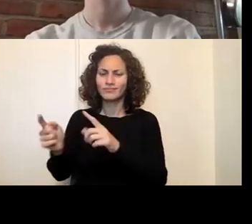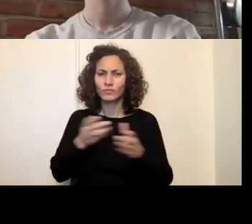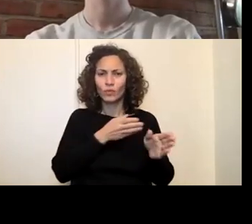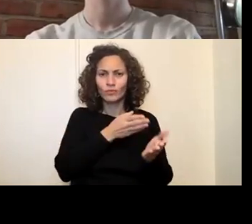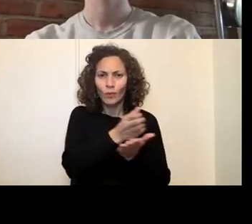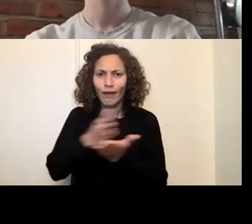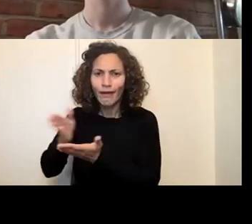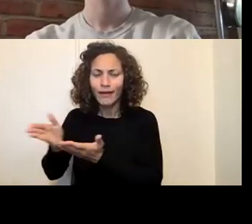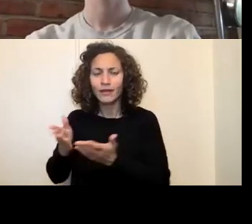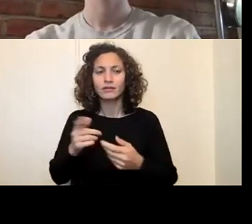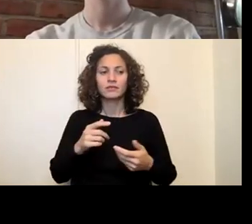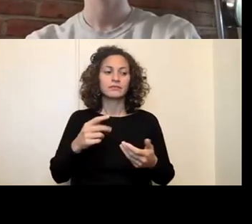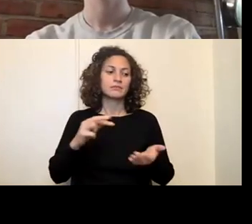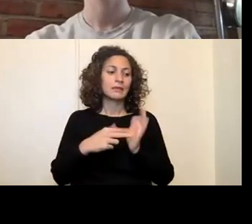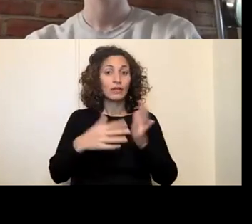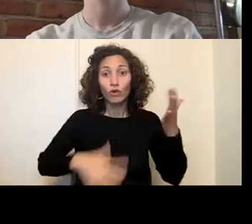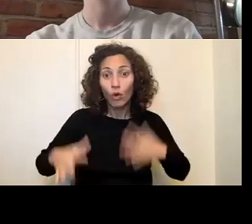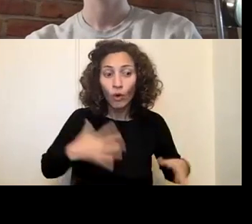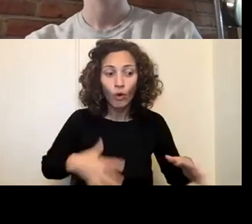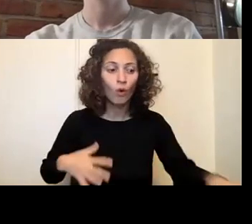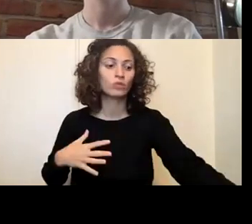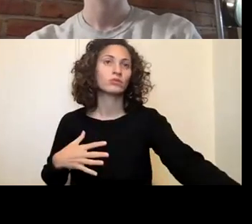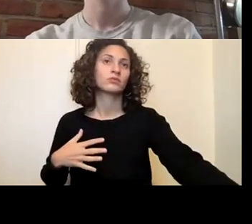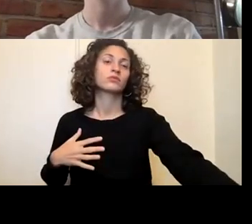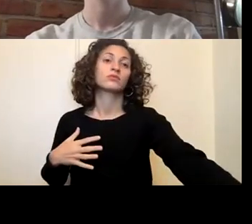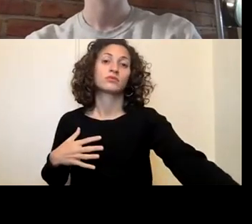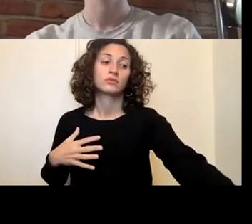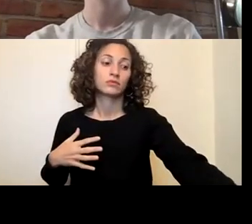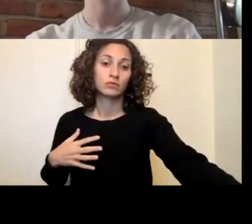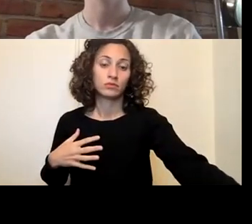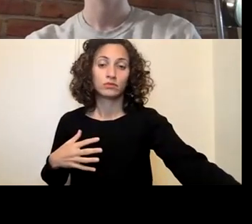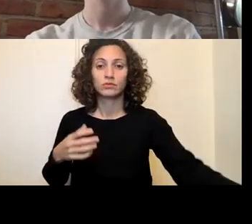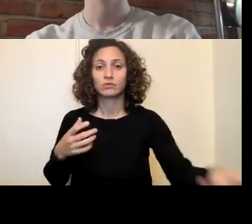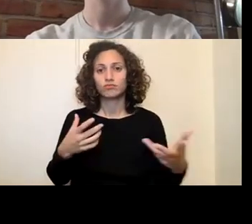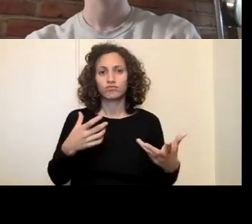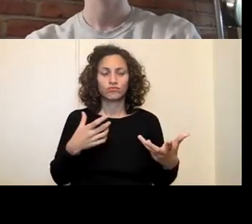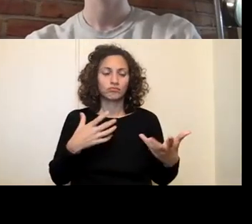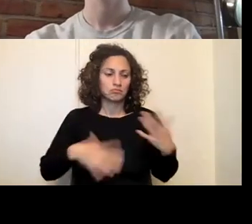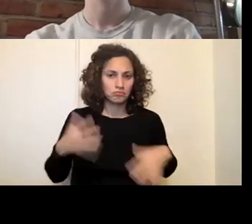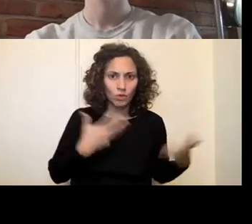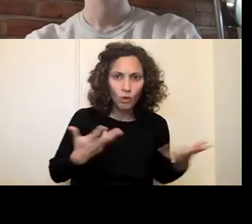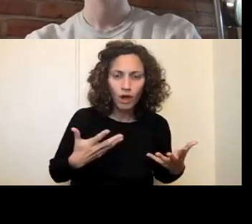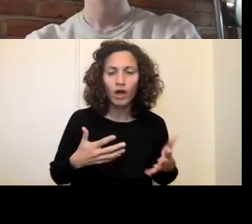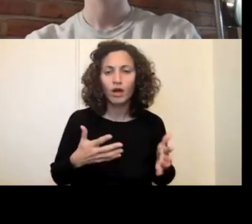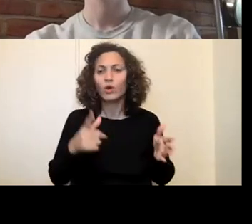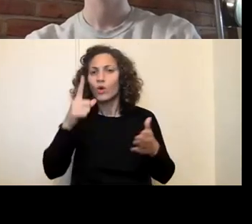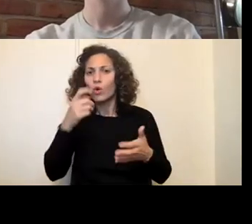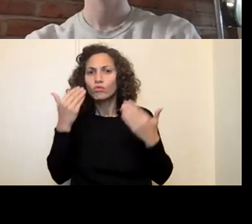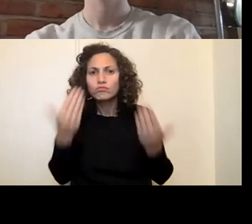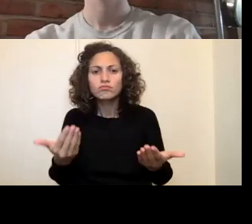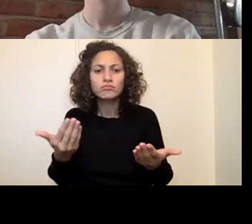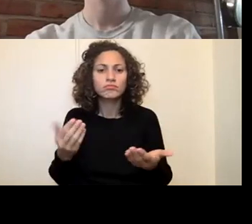that's who you choose to have sexual activities with, whether that's the language that you